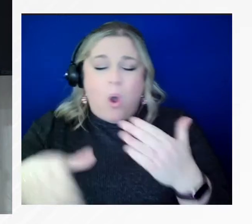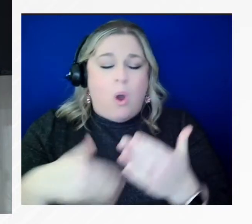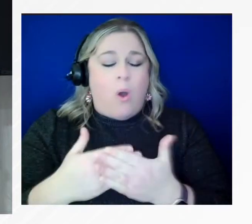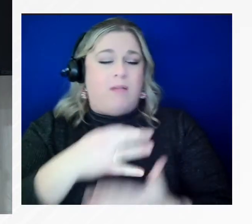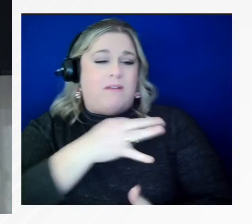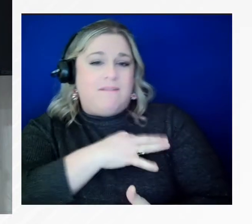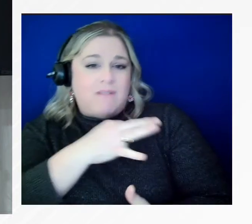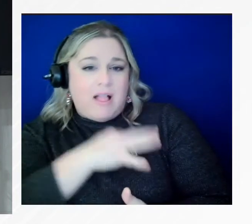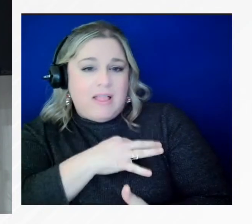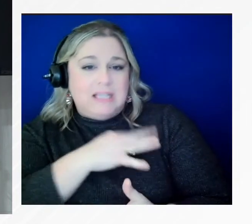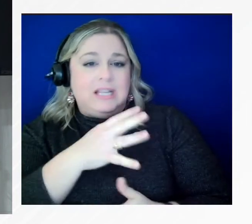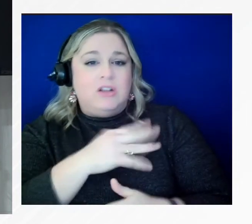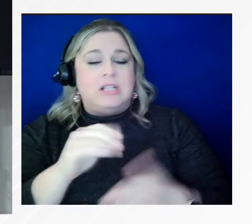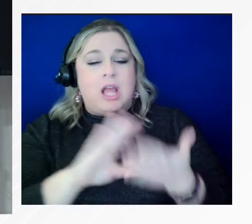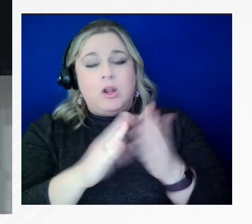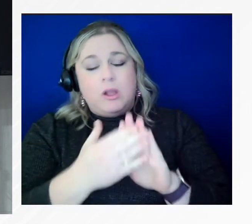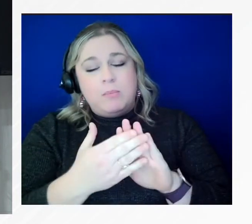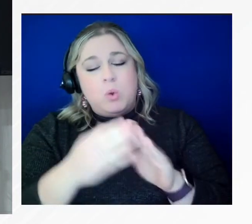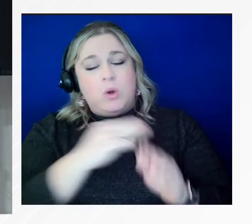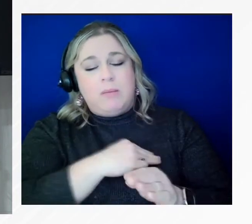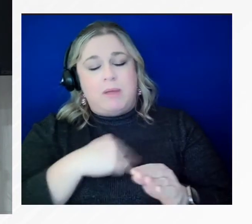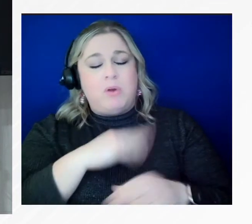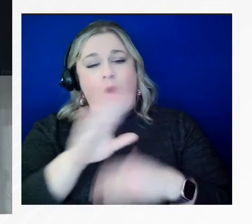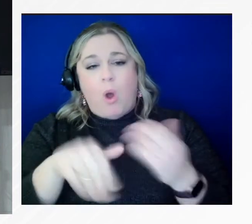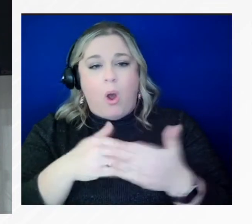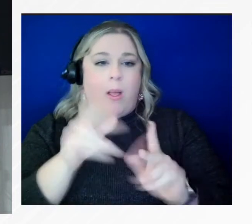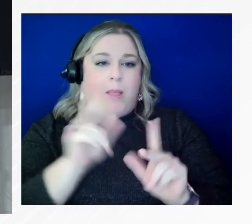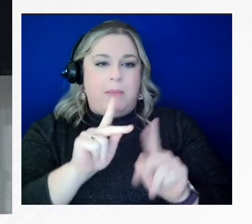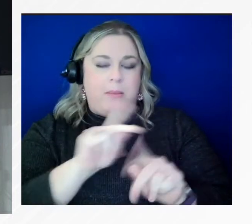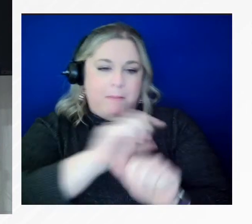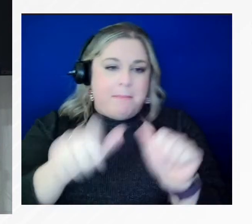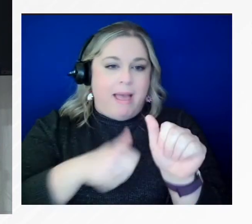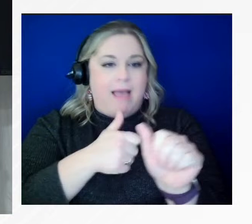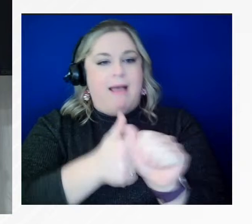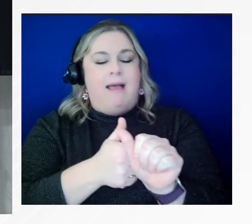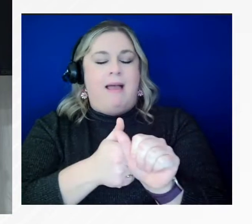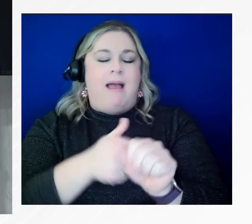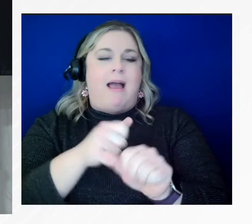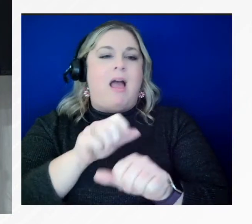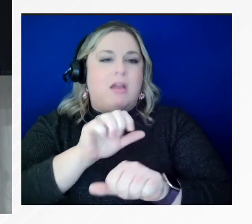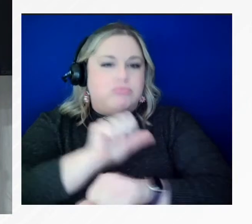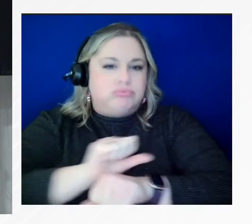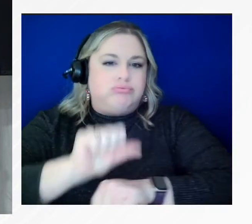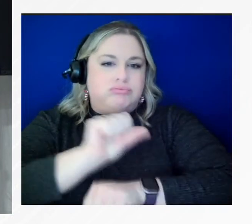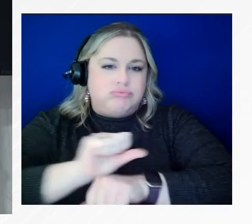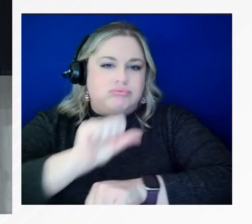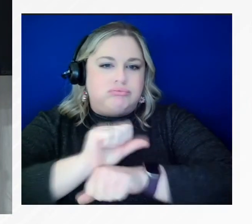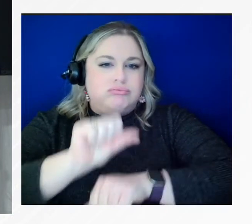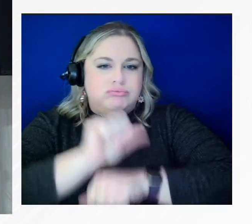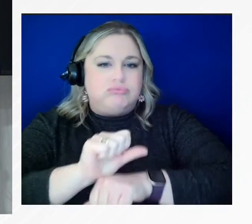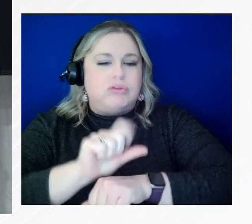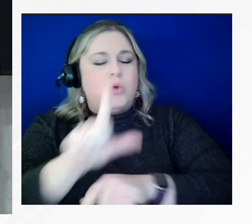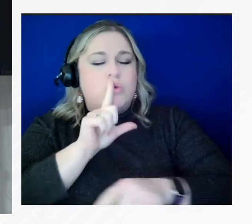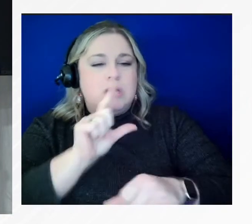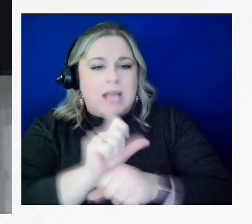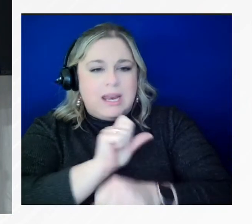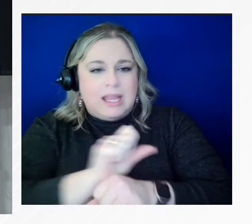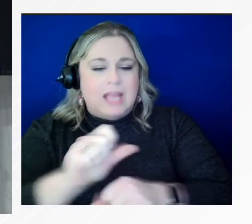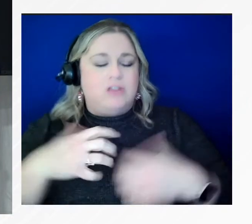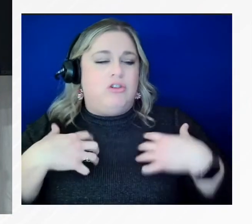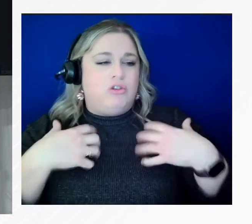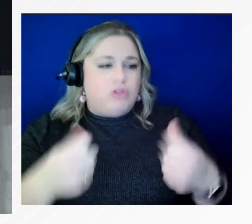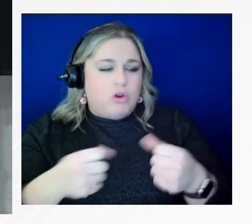city staff, and all those working behind the scenes. Your dedication, courage, and commitment have been